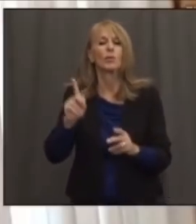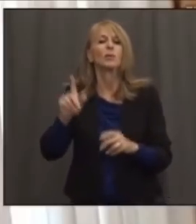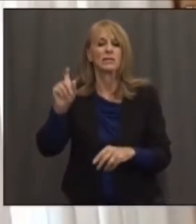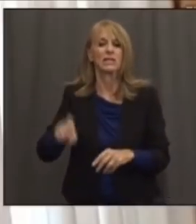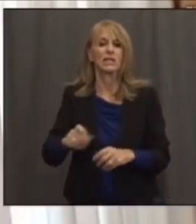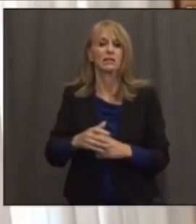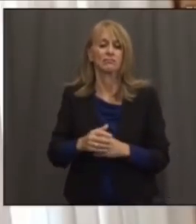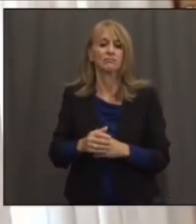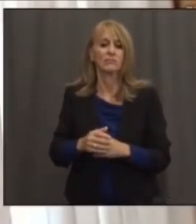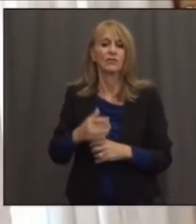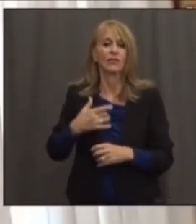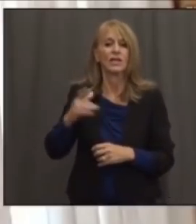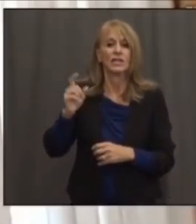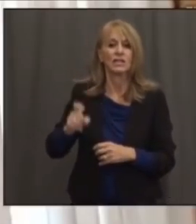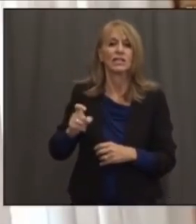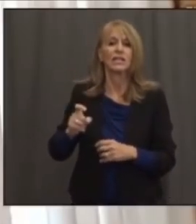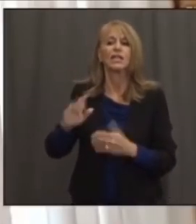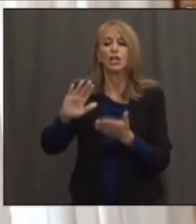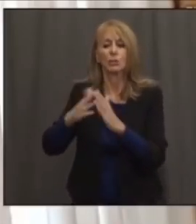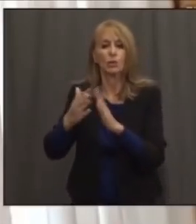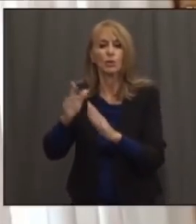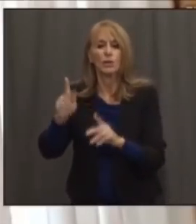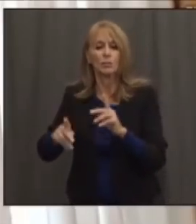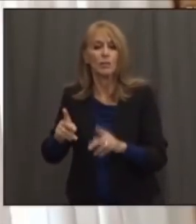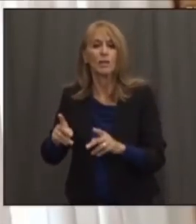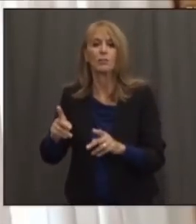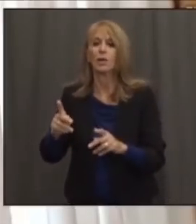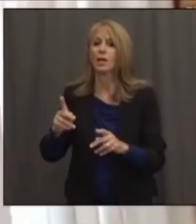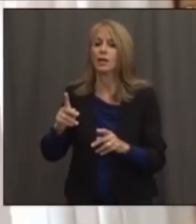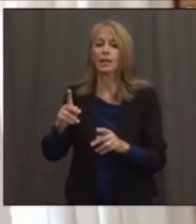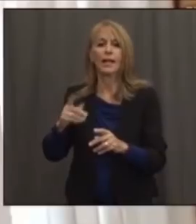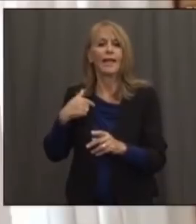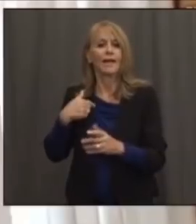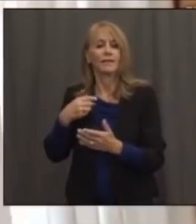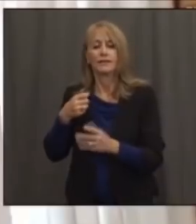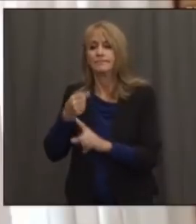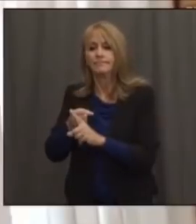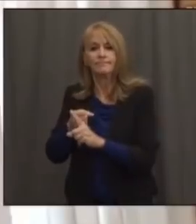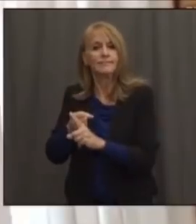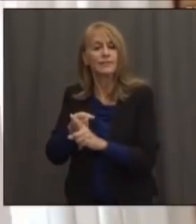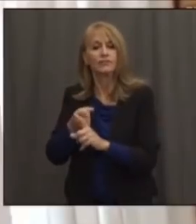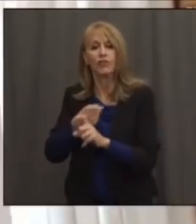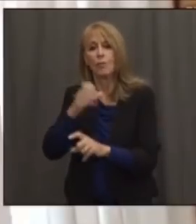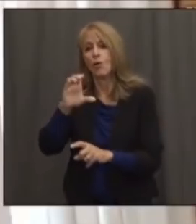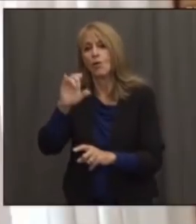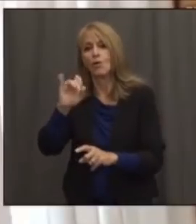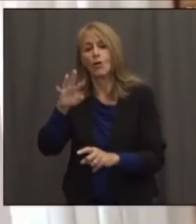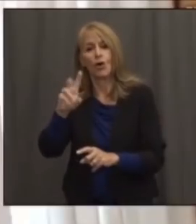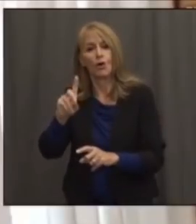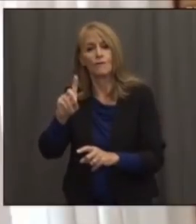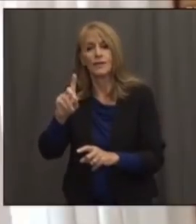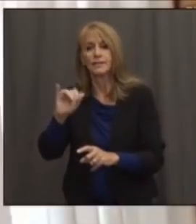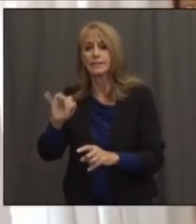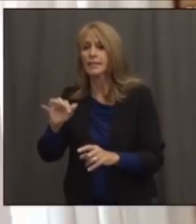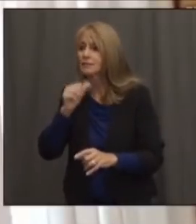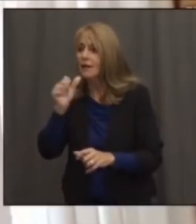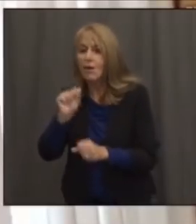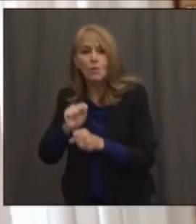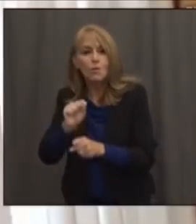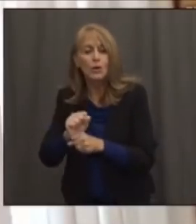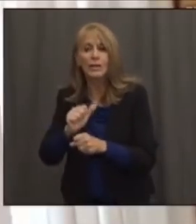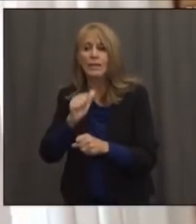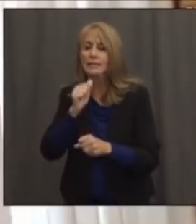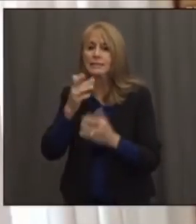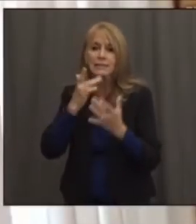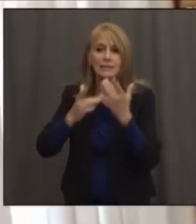we still see tremendous need in the community, people who are disproportionately impacted by COVID, where there's still significant unemployment, significant